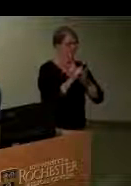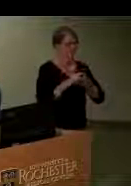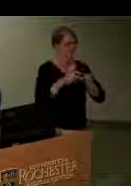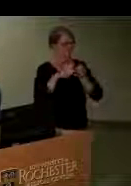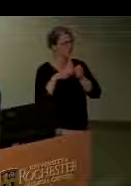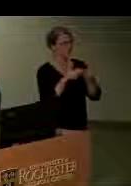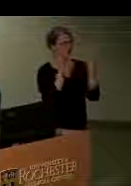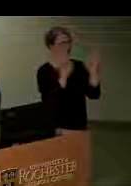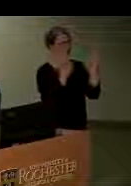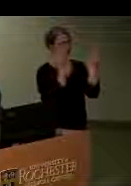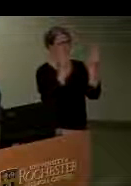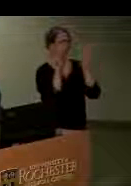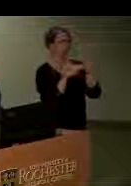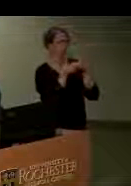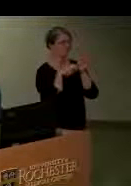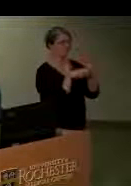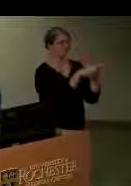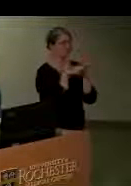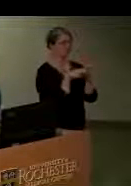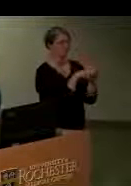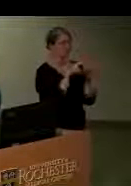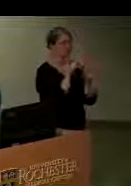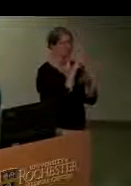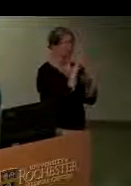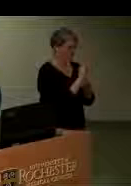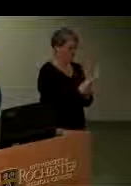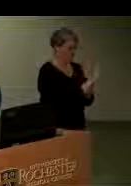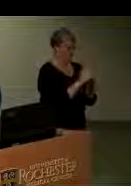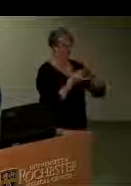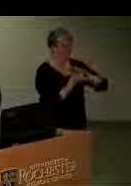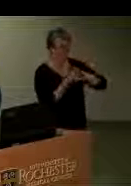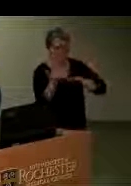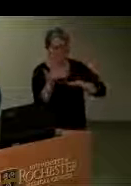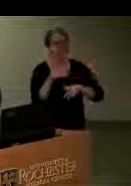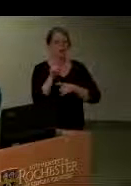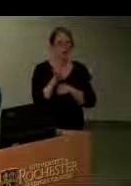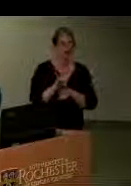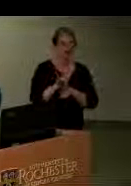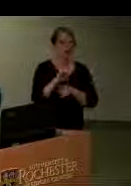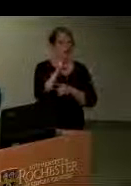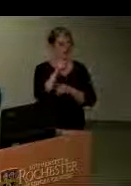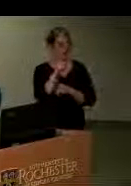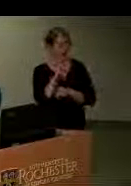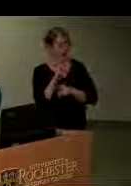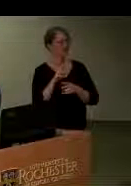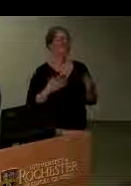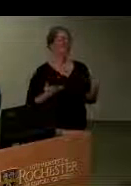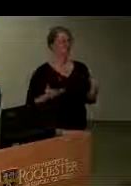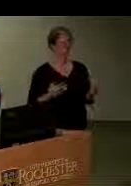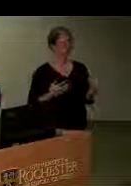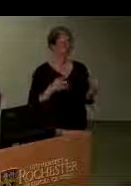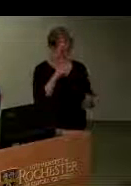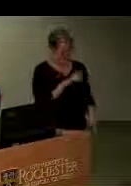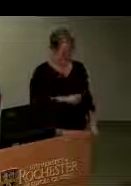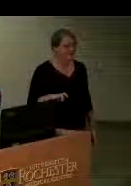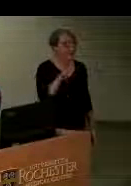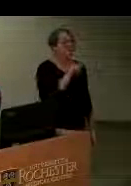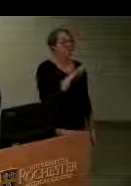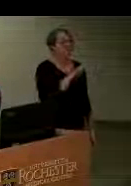that we ride all over New York City, Long Island, and Westchester. And their final